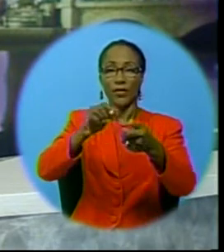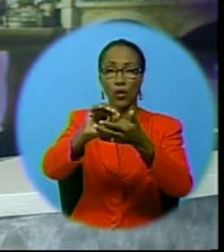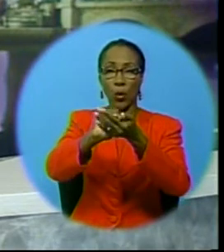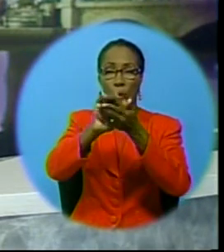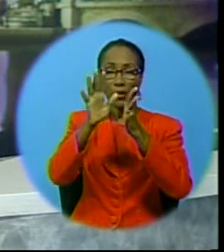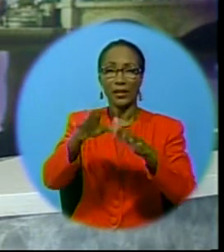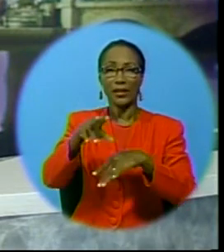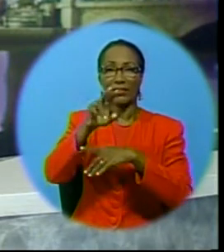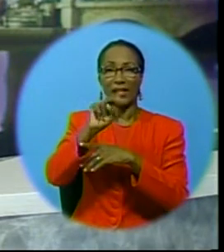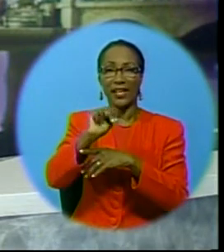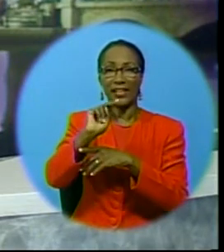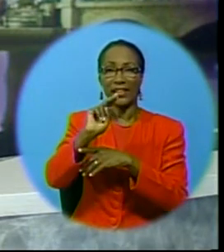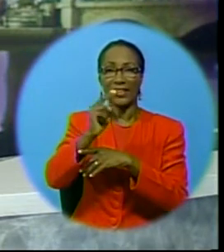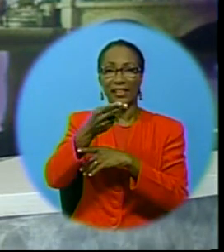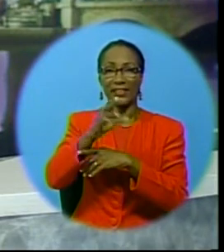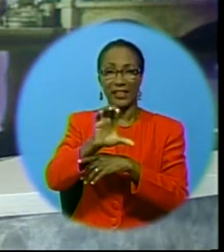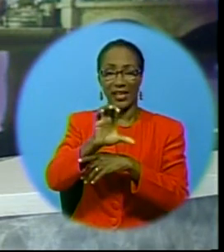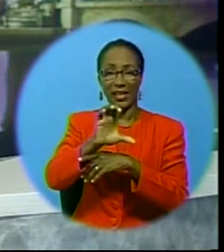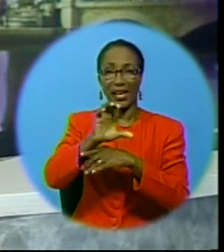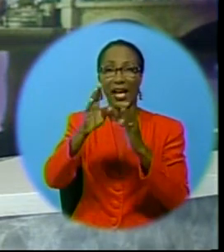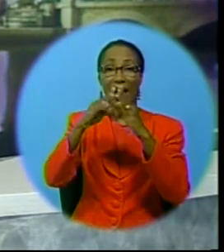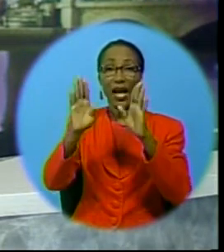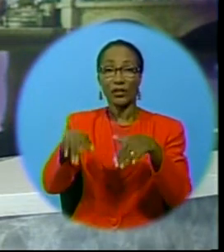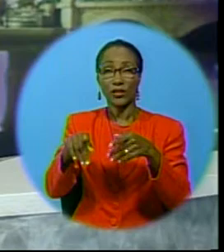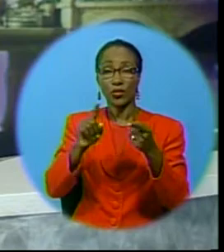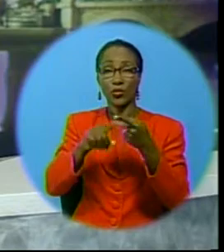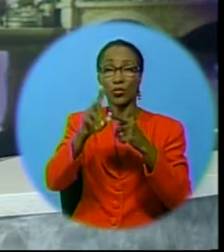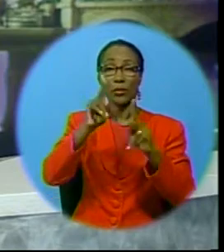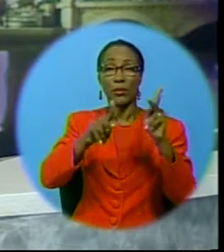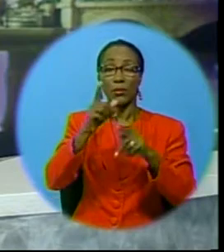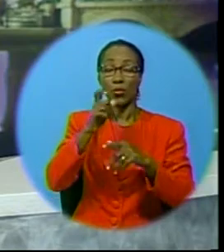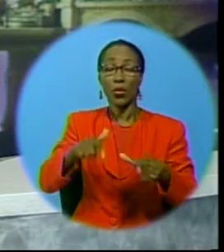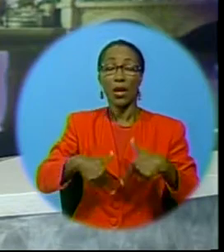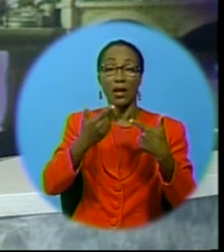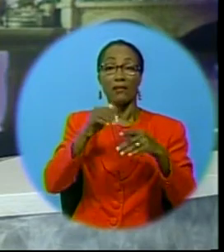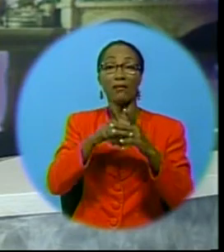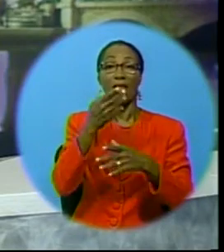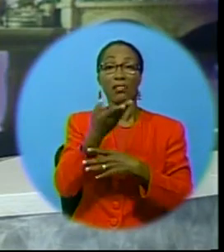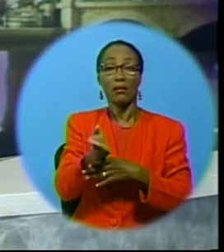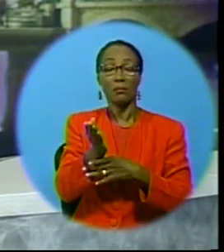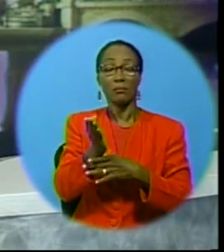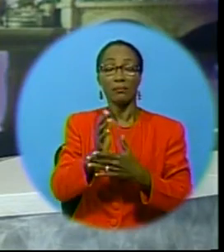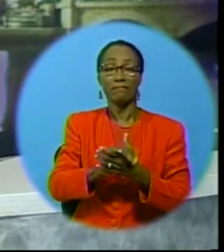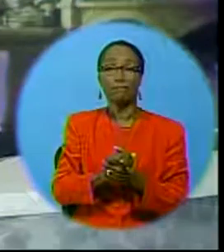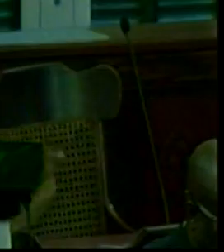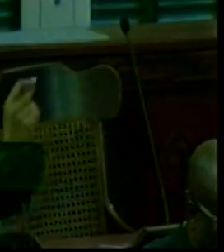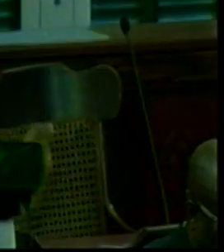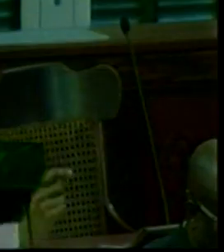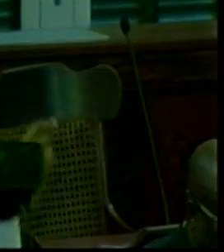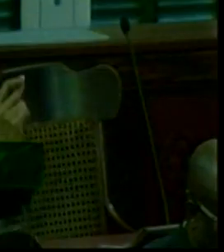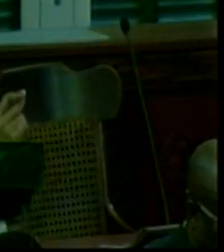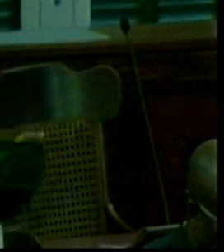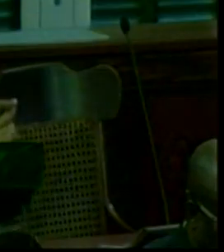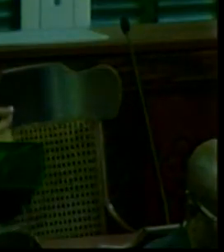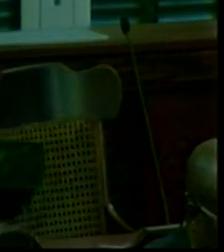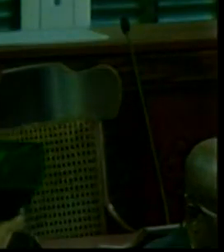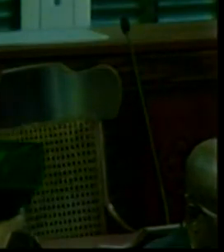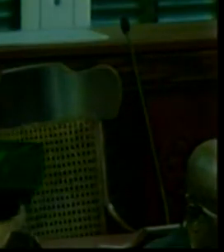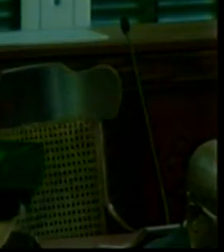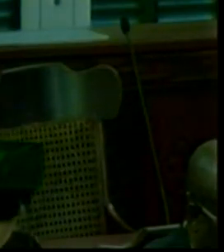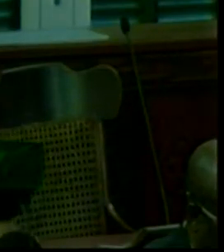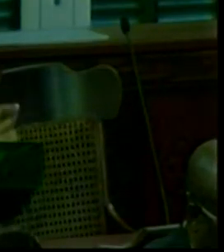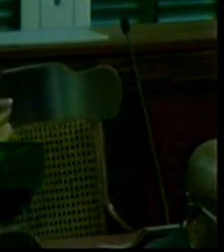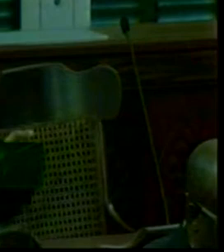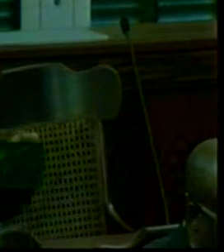tenants. Opposition Member of Parliament Santia Bradshaw says it should have been done by now. This administration came to